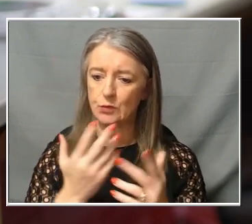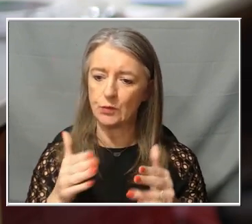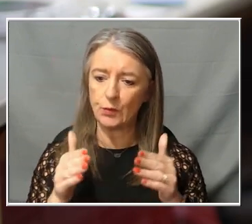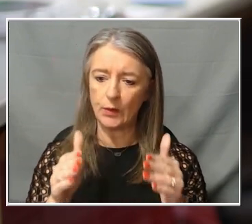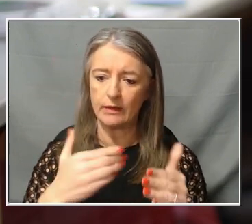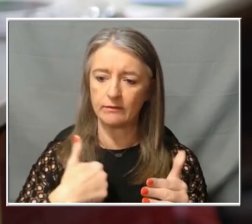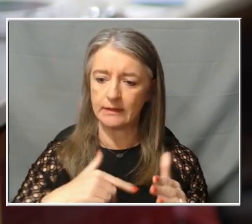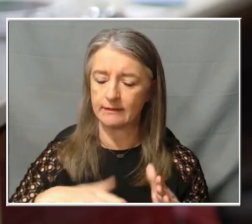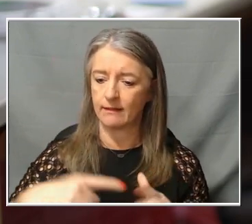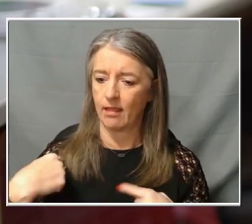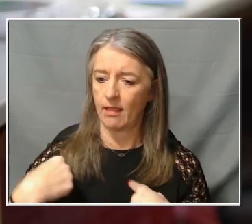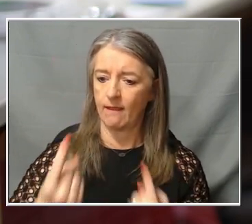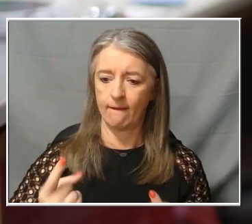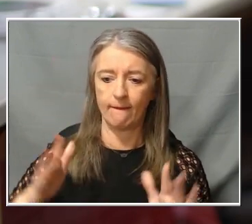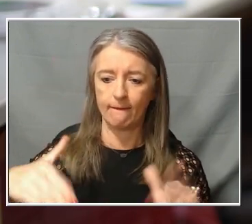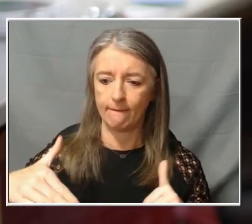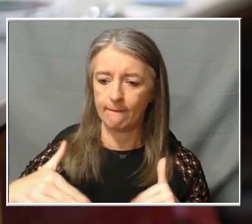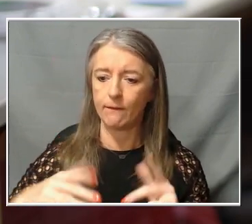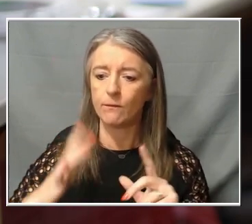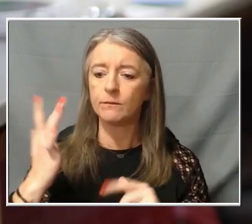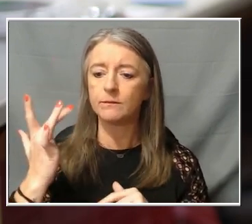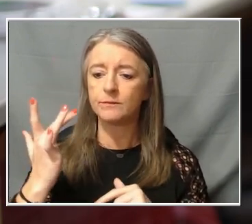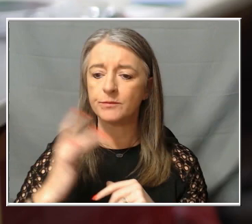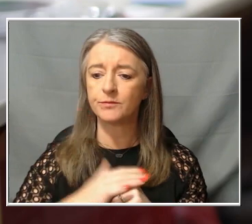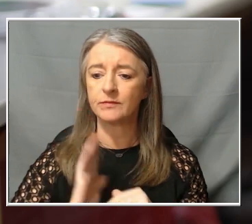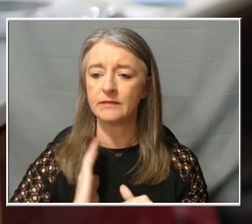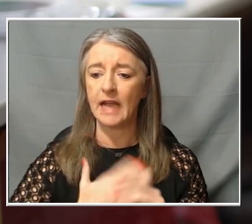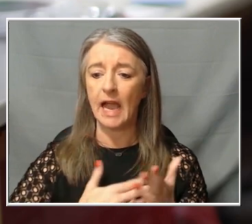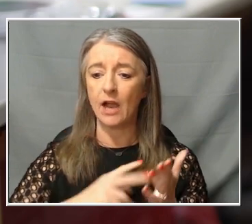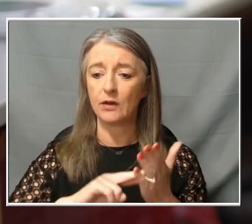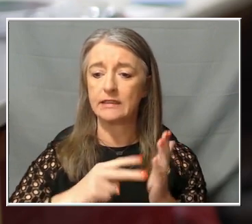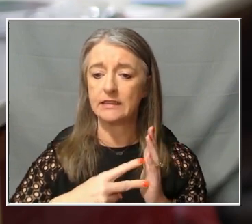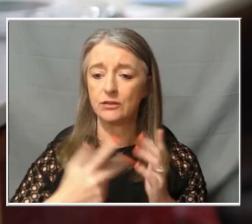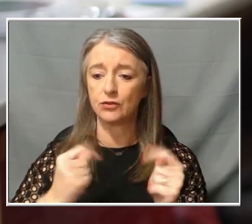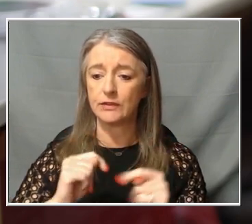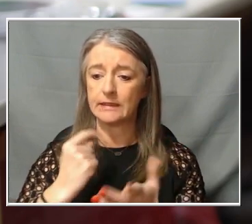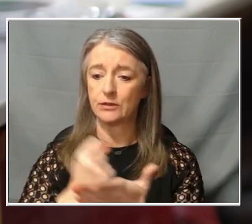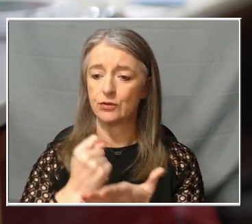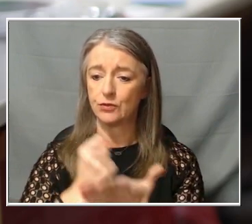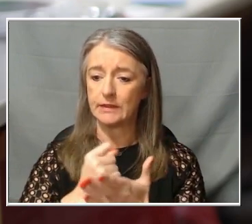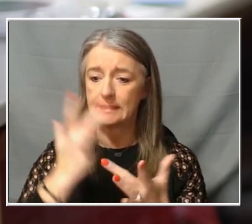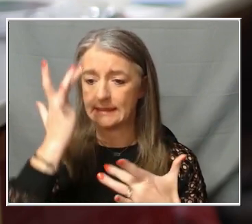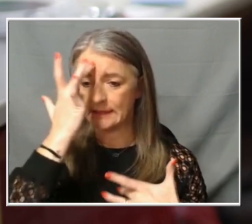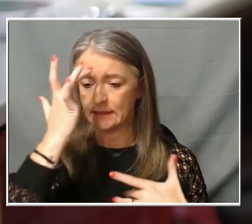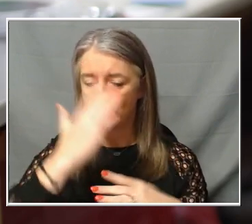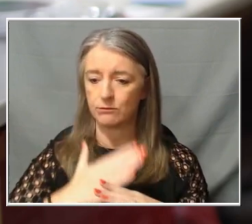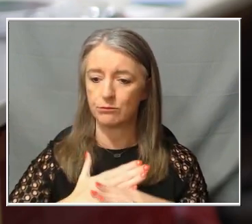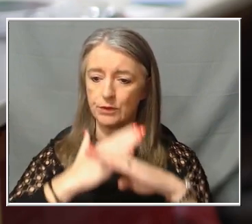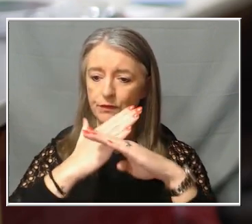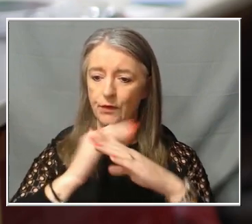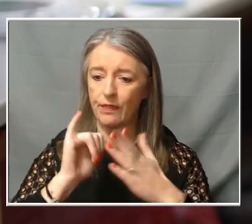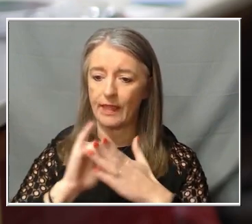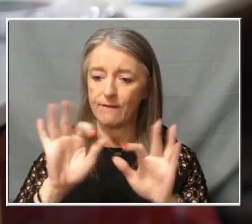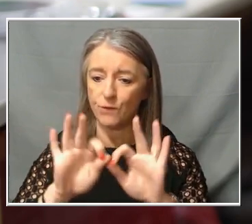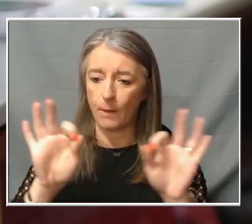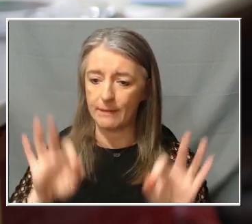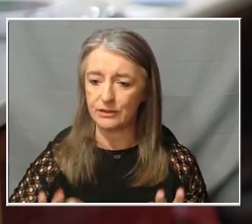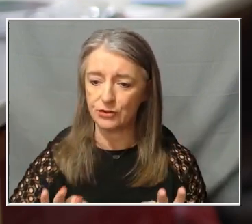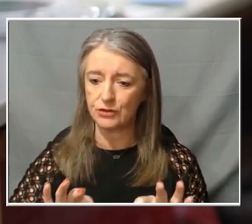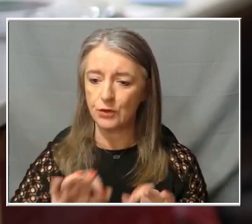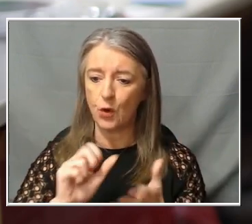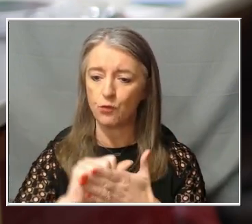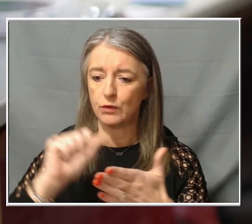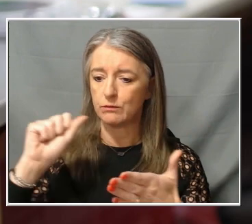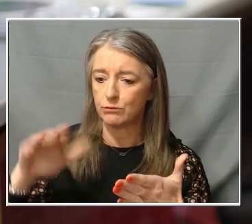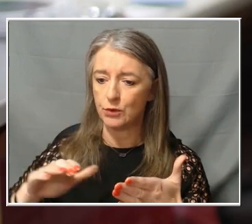it? Because so far, our attempts to treat the diseases was to prevent amyloid formation or remove